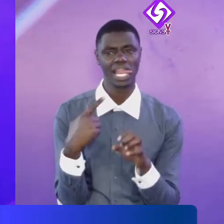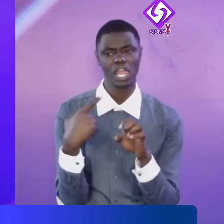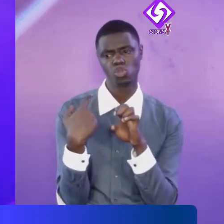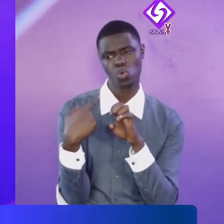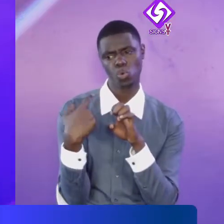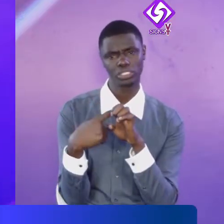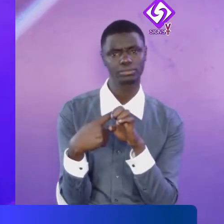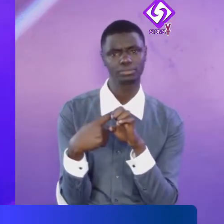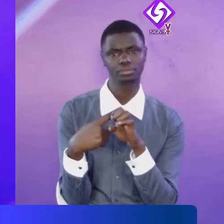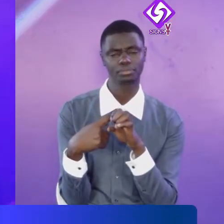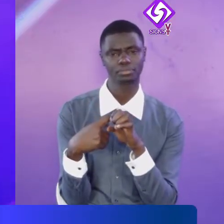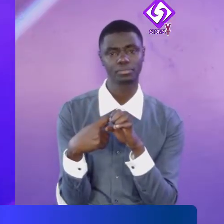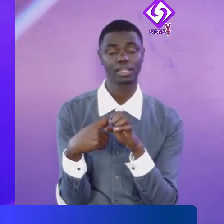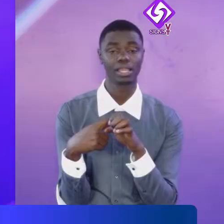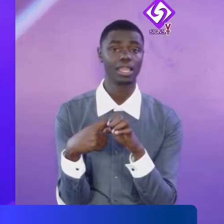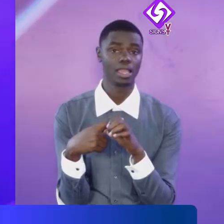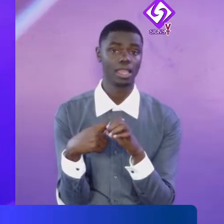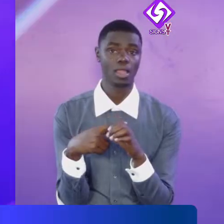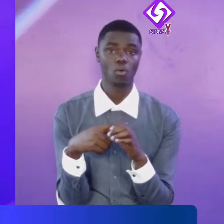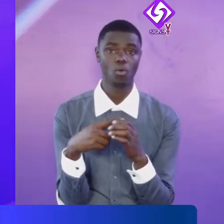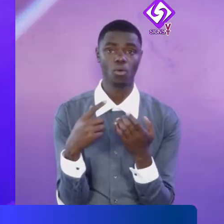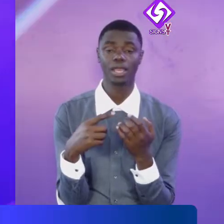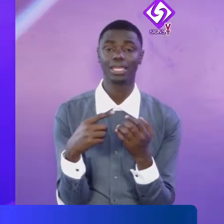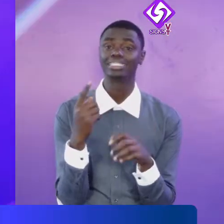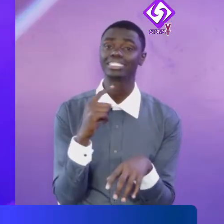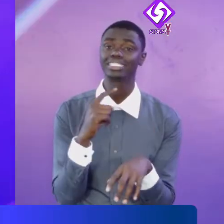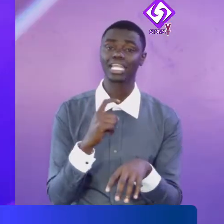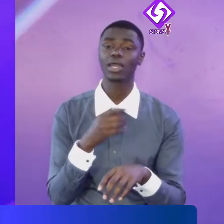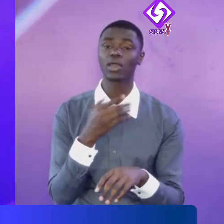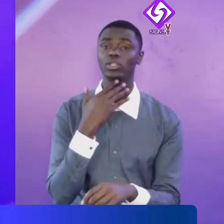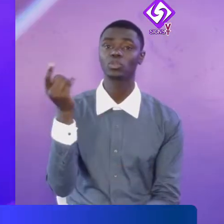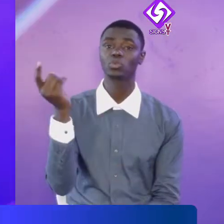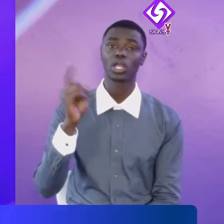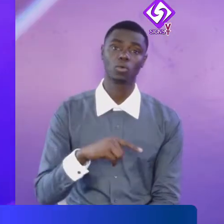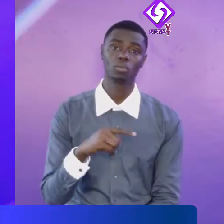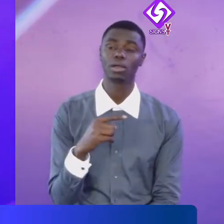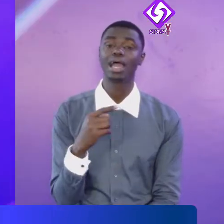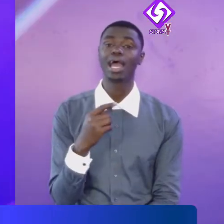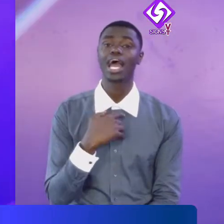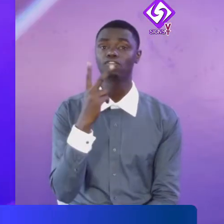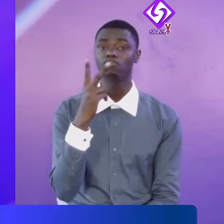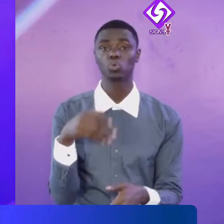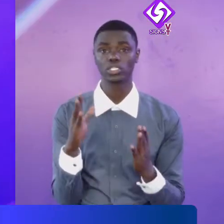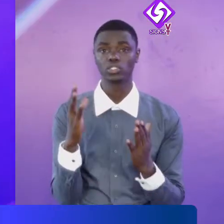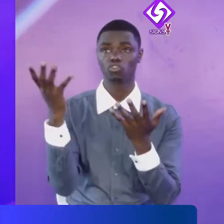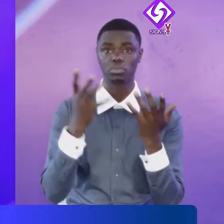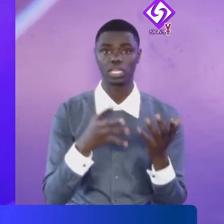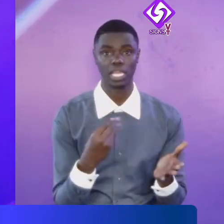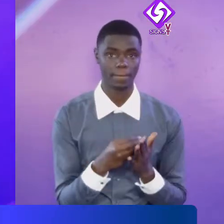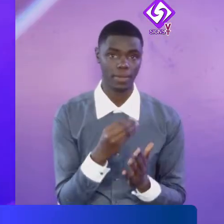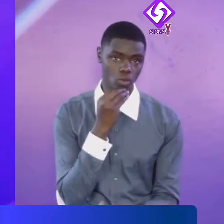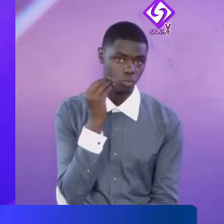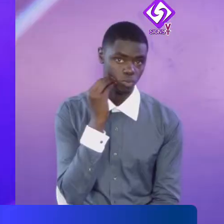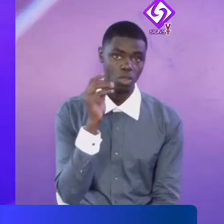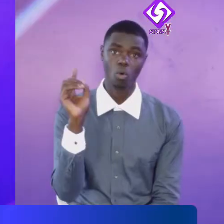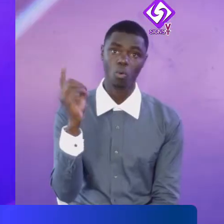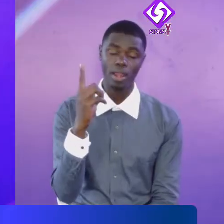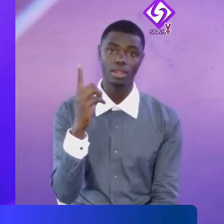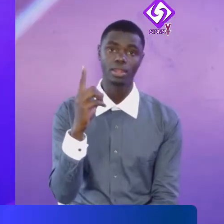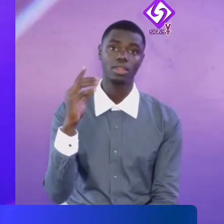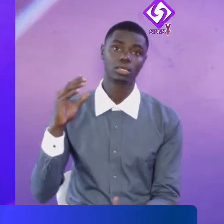Euros now. Now, when I wanted to come home, there are two ways to bring money home. One, wire